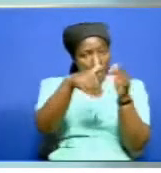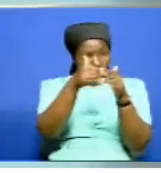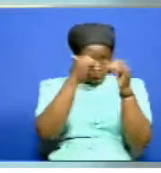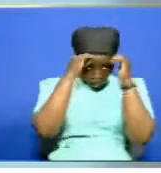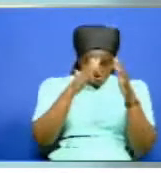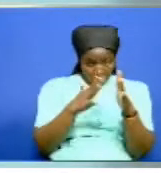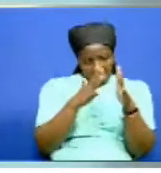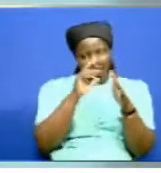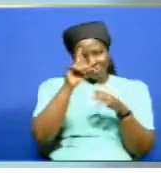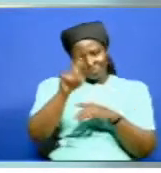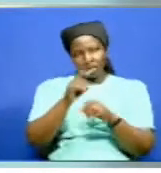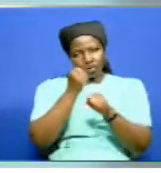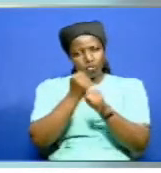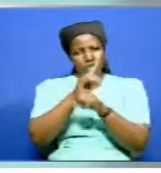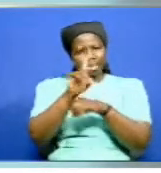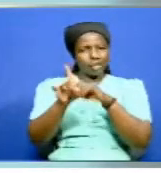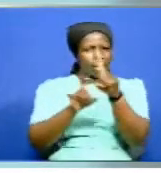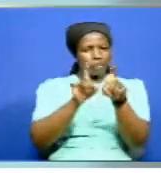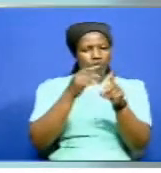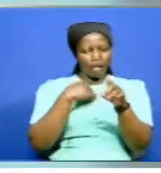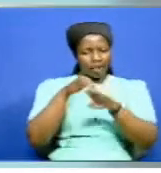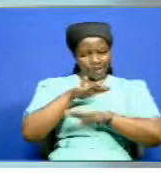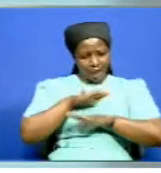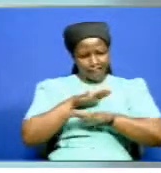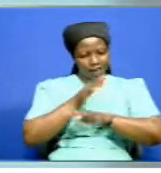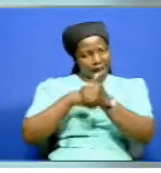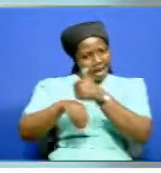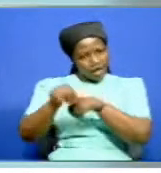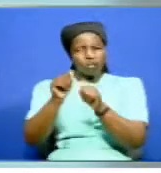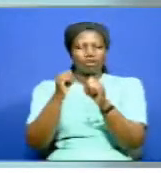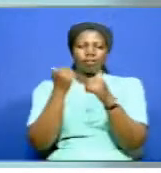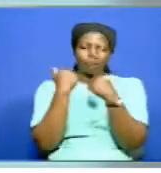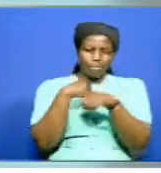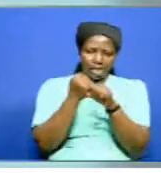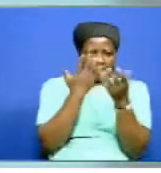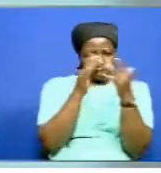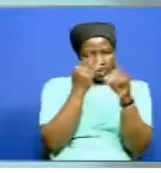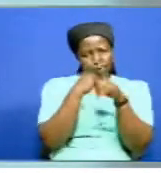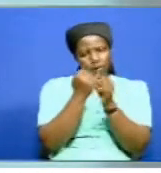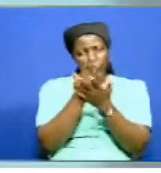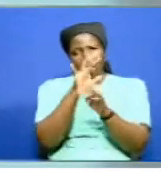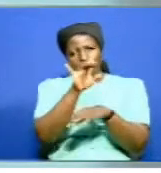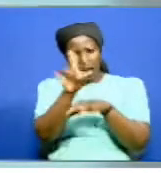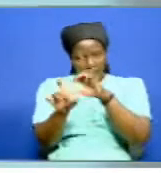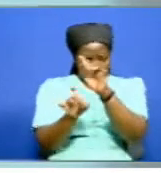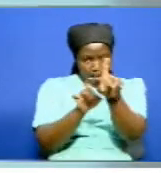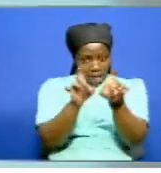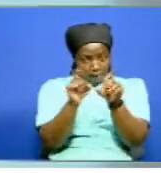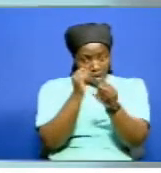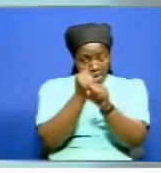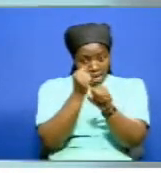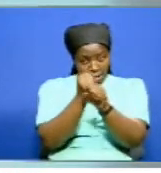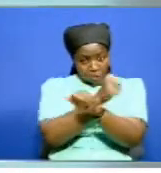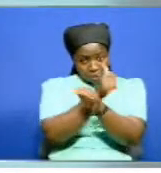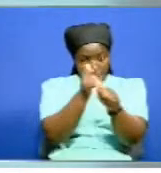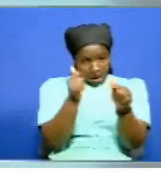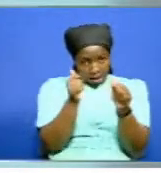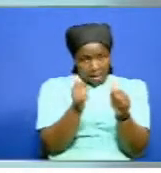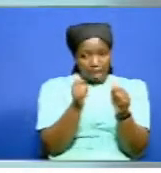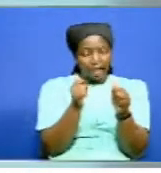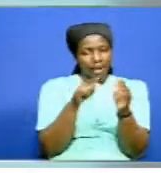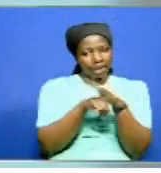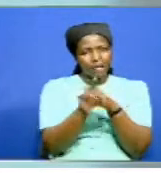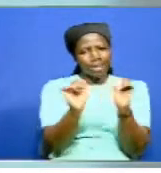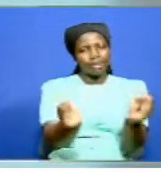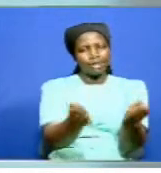of insecurity. We have got sufficient measures in place to ensure that exams are conducted in a safe